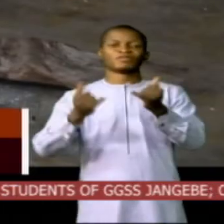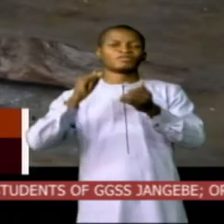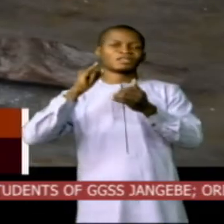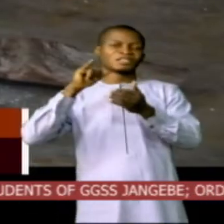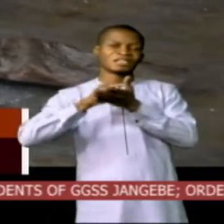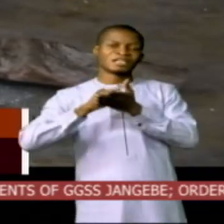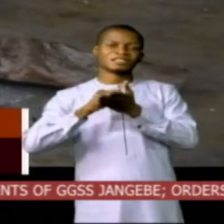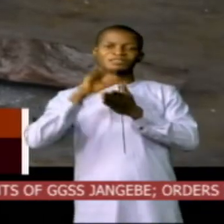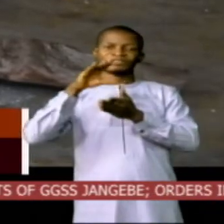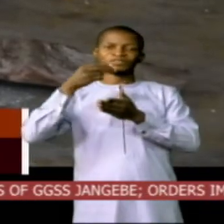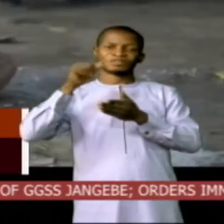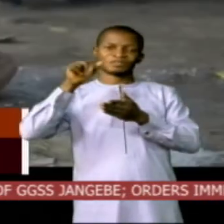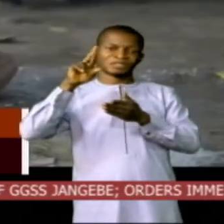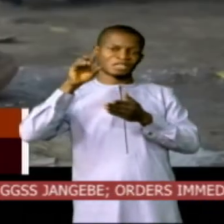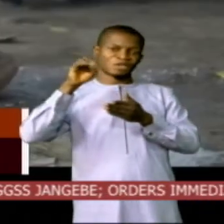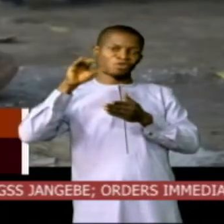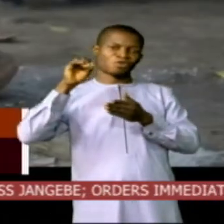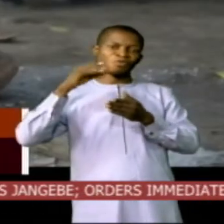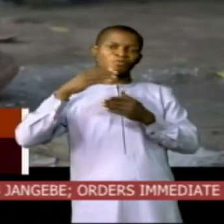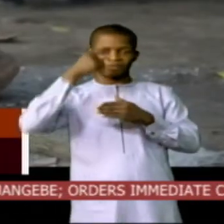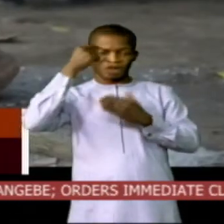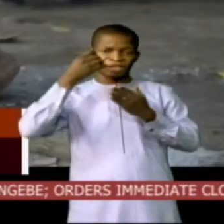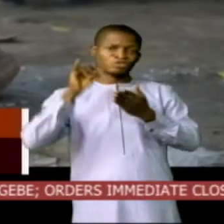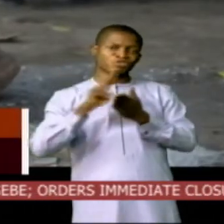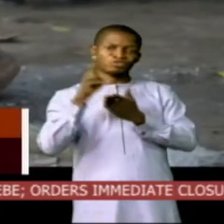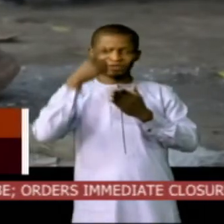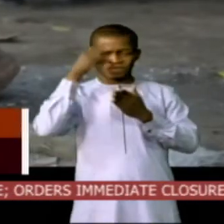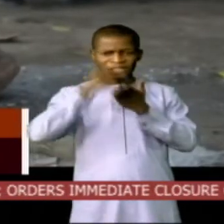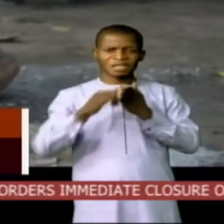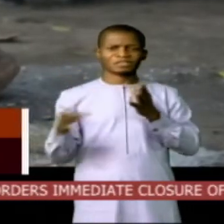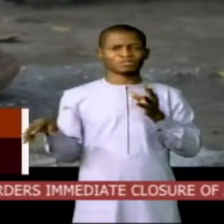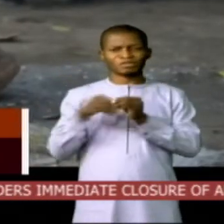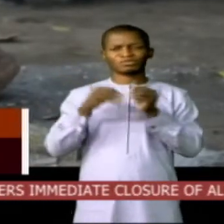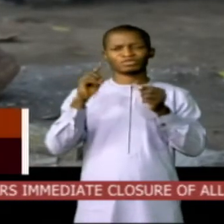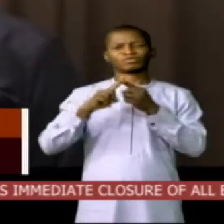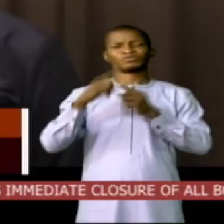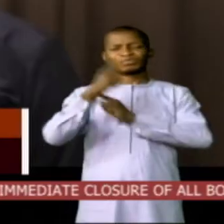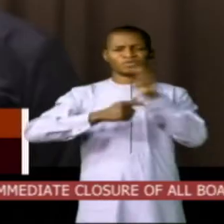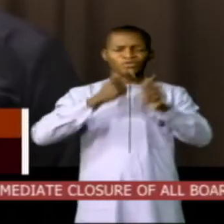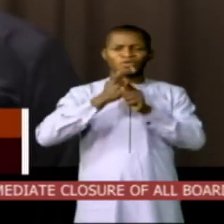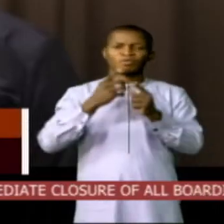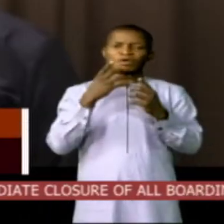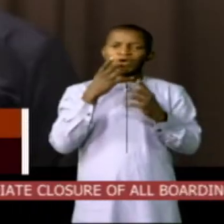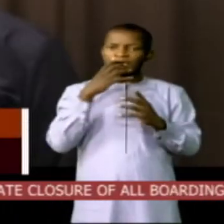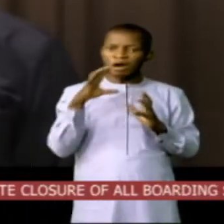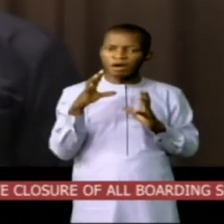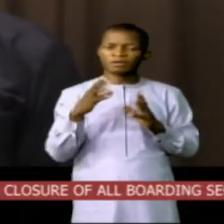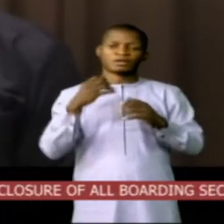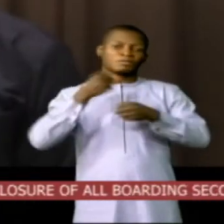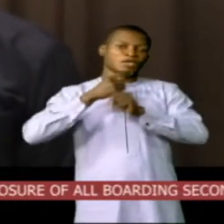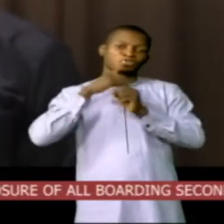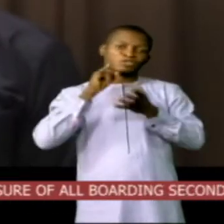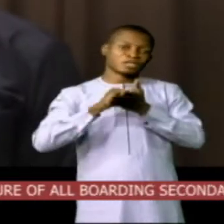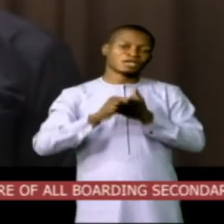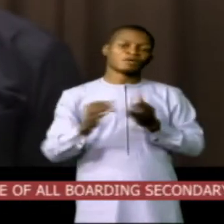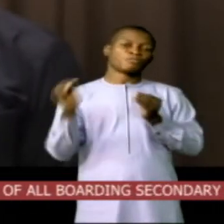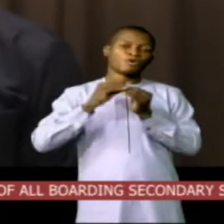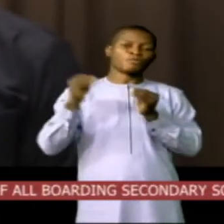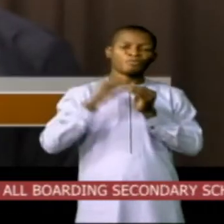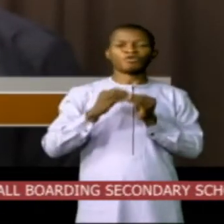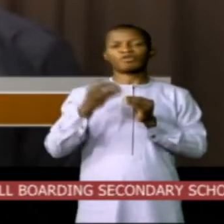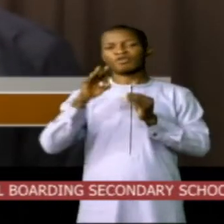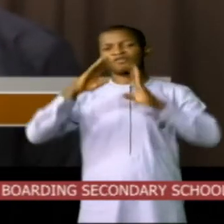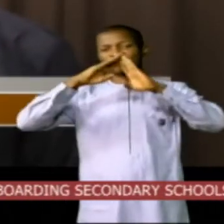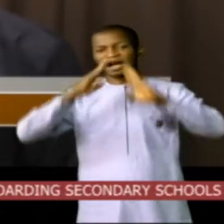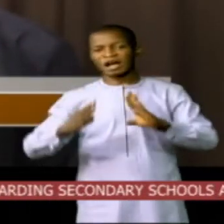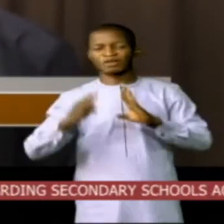fuel increase household carbon emissions and contribute to global warming. Ensuring that more and more of our households